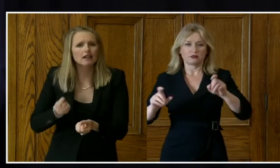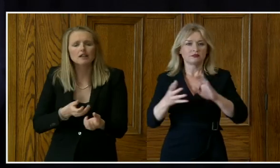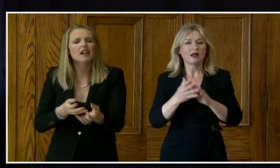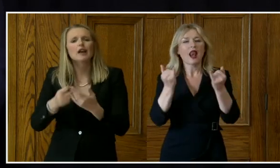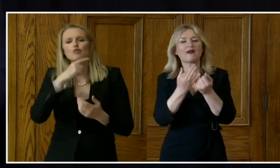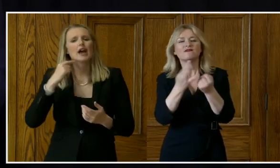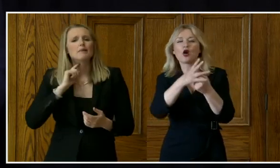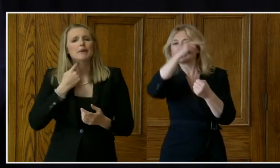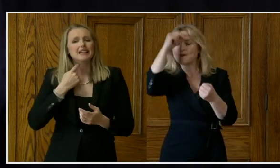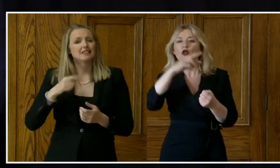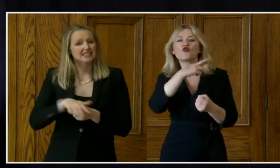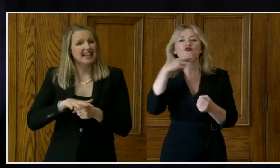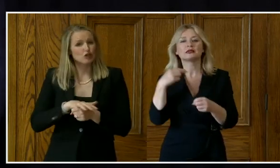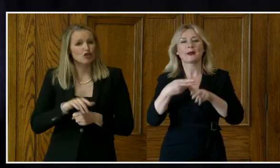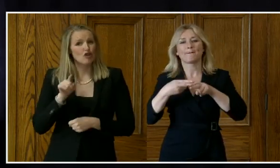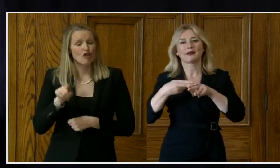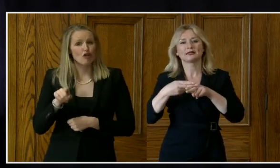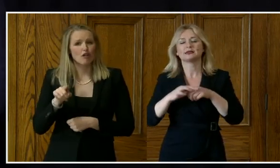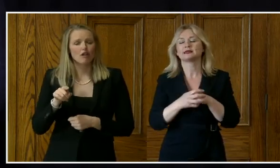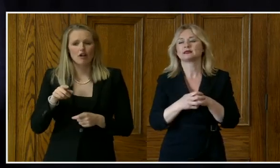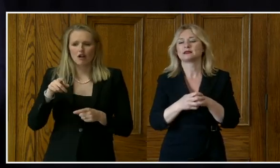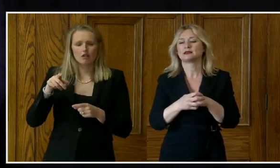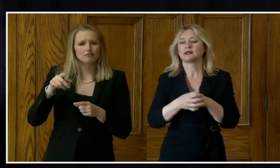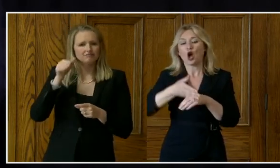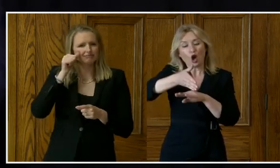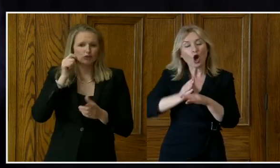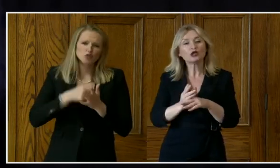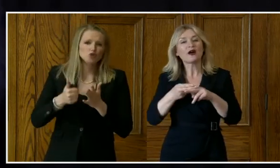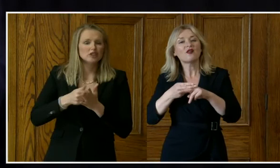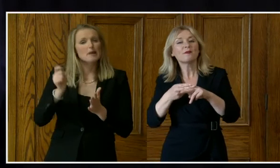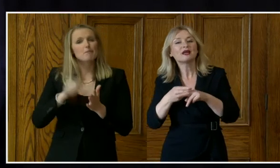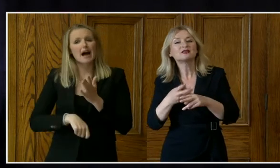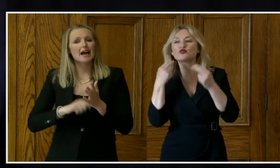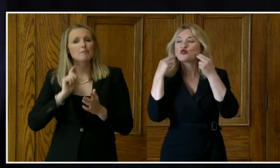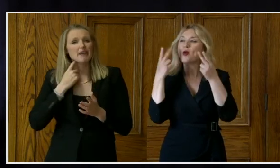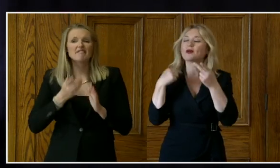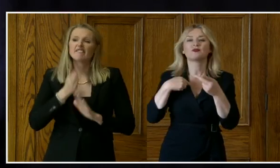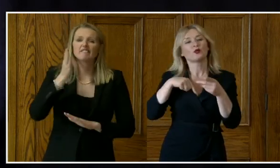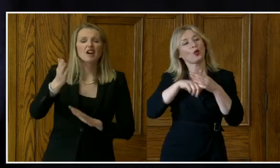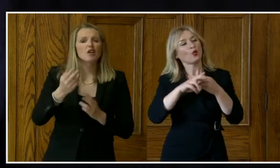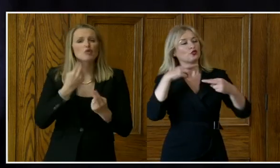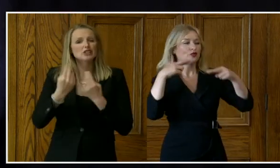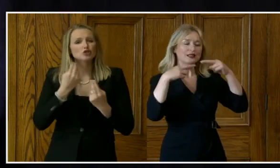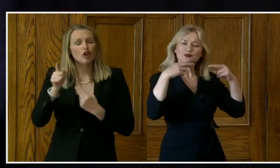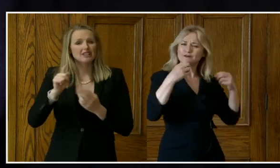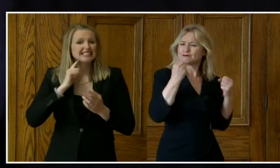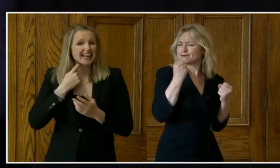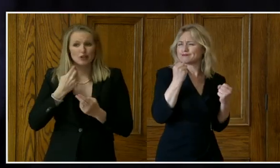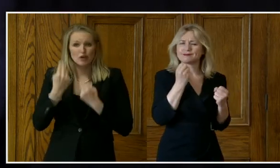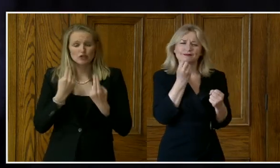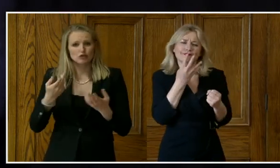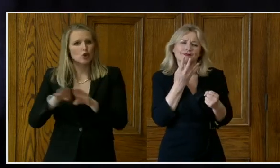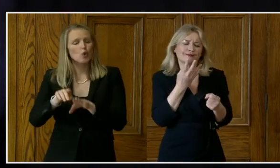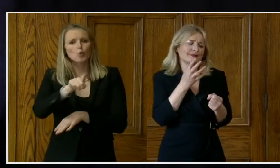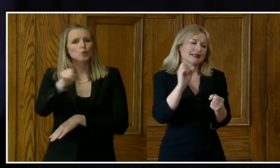sector, those cuts of meat that you would normally buy whenever you're out at a restaurant for a meal, the steaks for example,